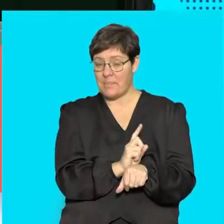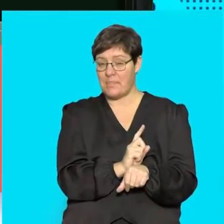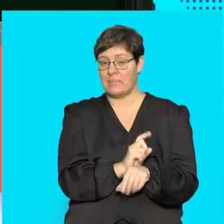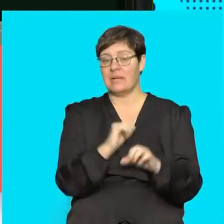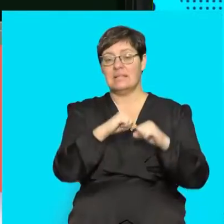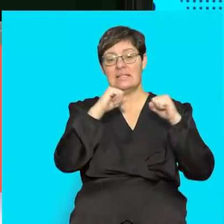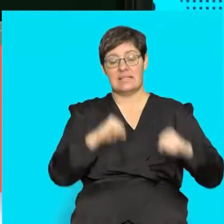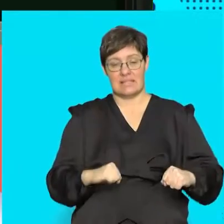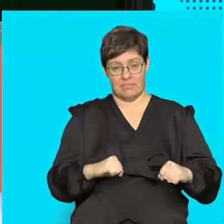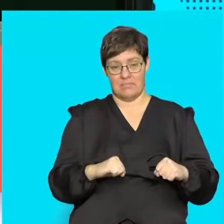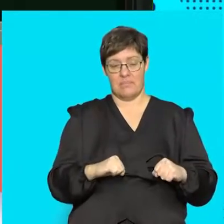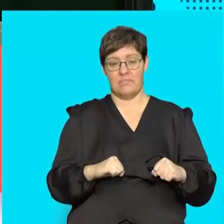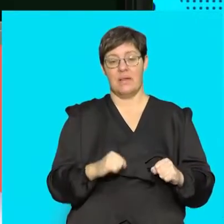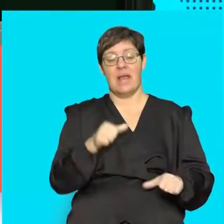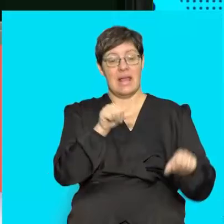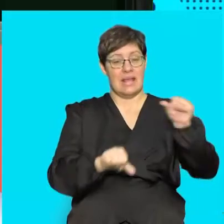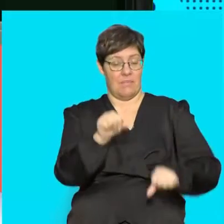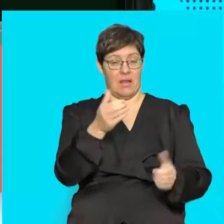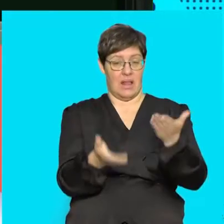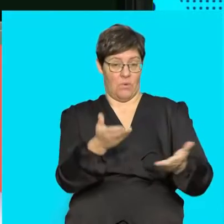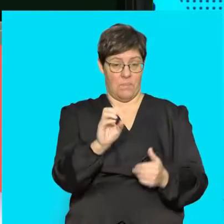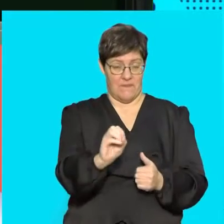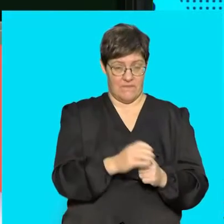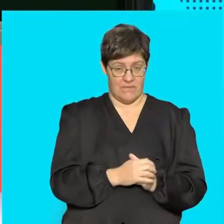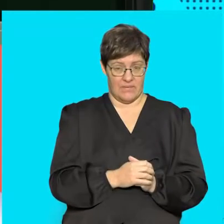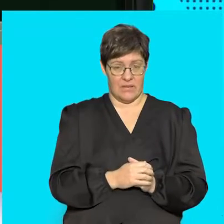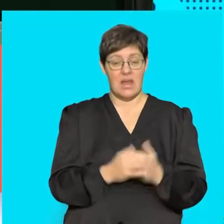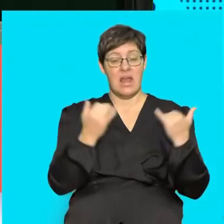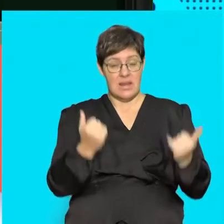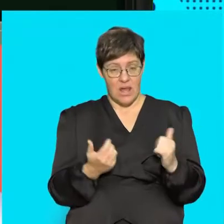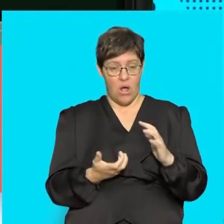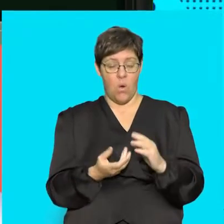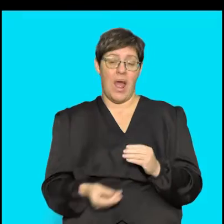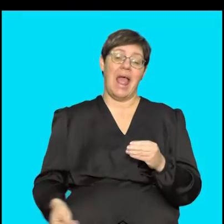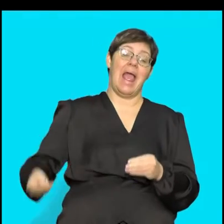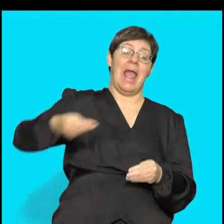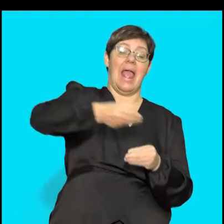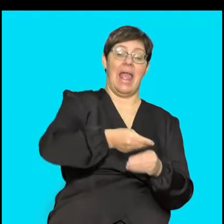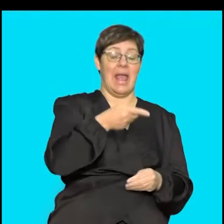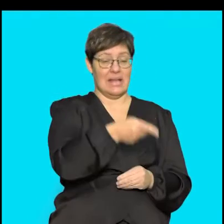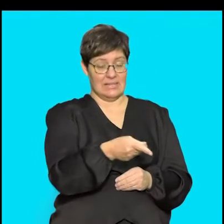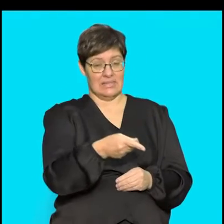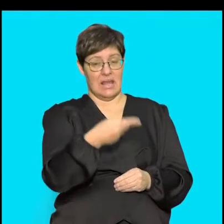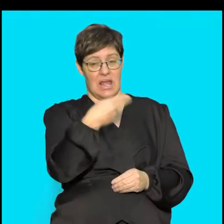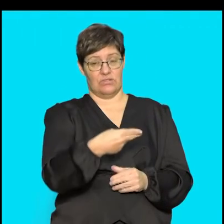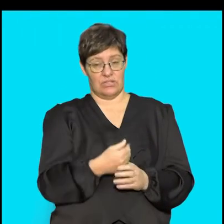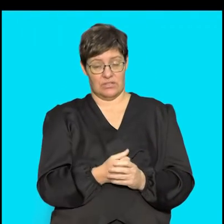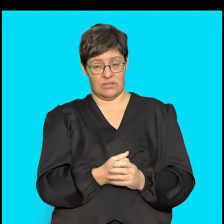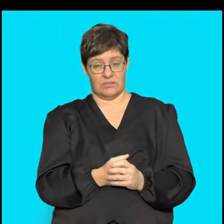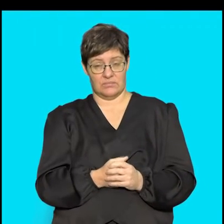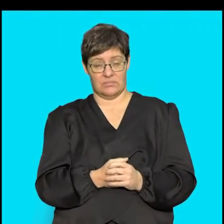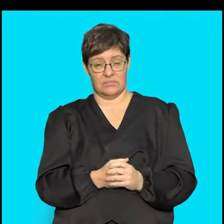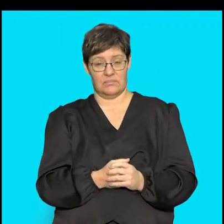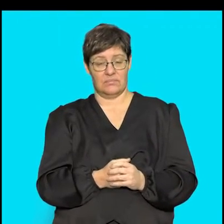point the system is in chemical equilibrium. Then comes the disturbance. And what is the disturbance?